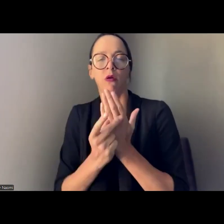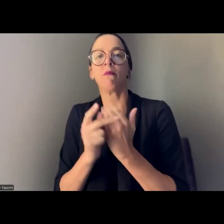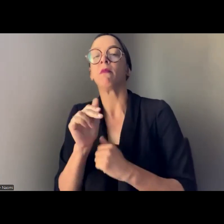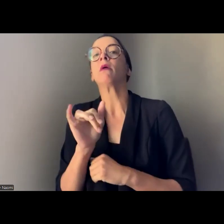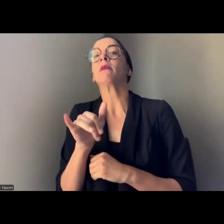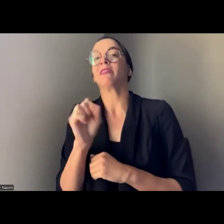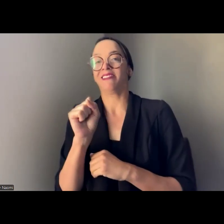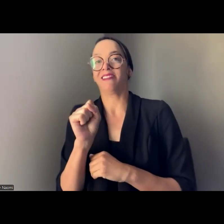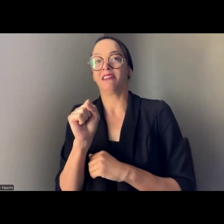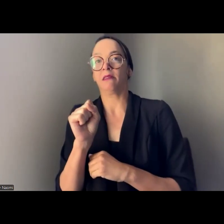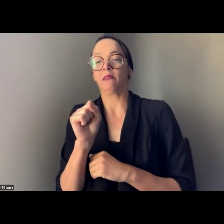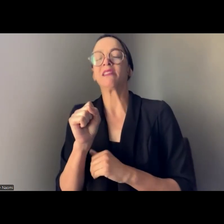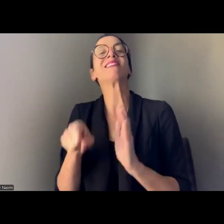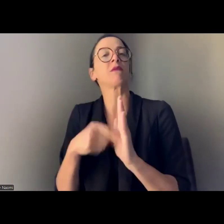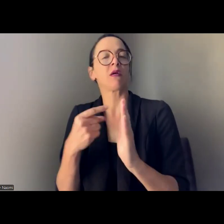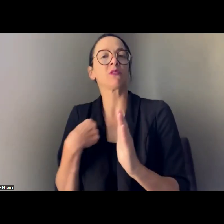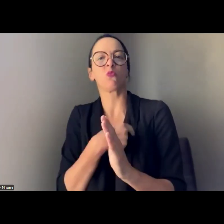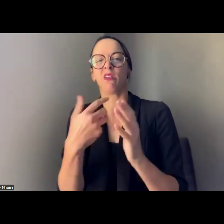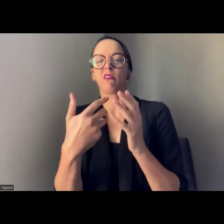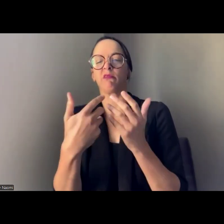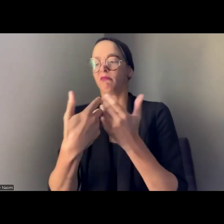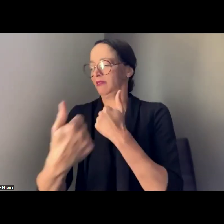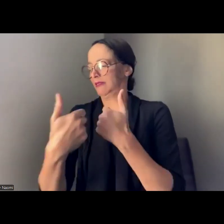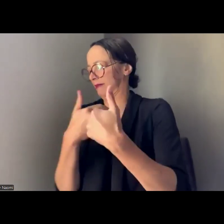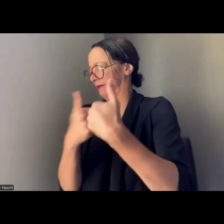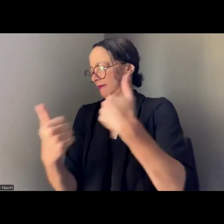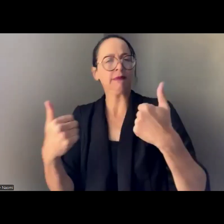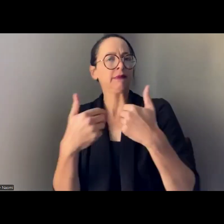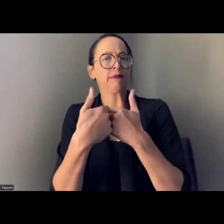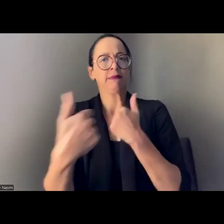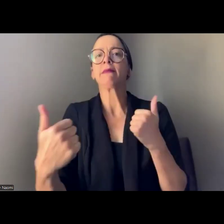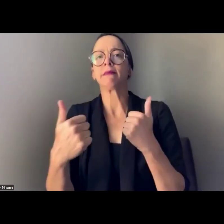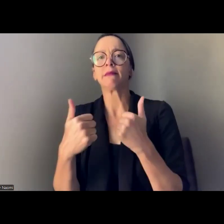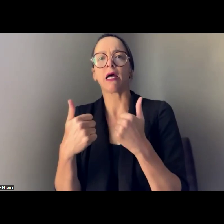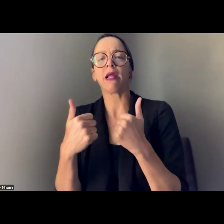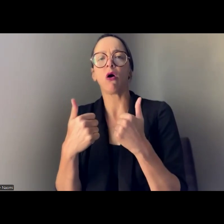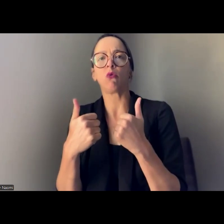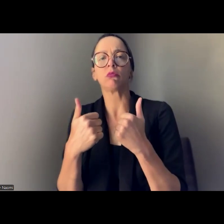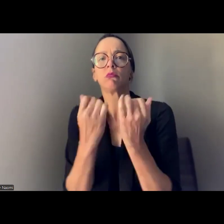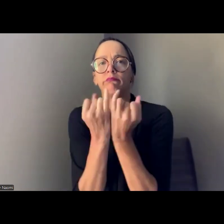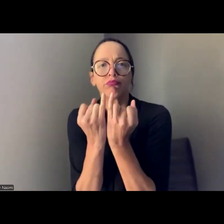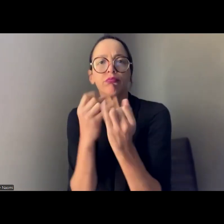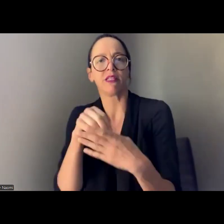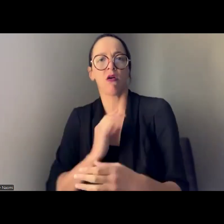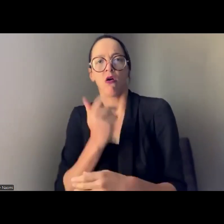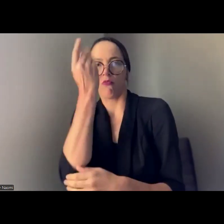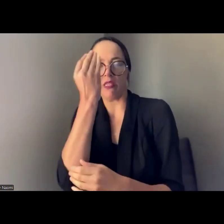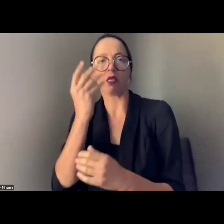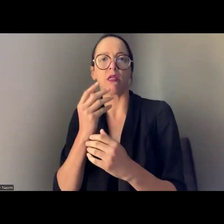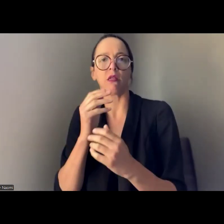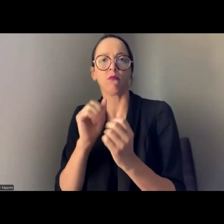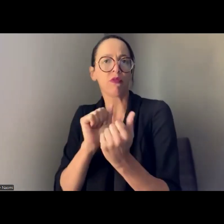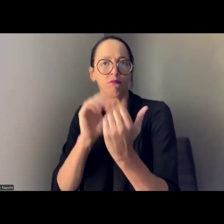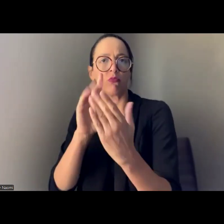our thinking and our approaches, even when we deal with problems. My sister was an older person. She had developmental